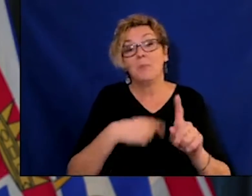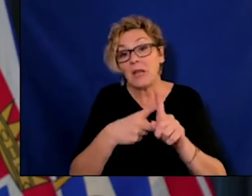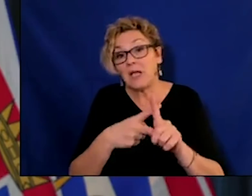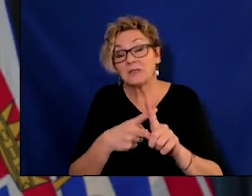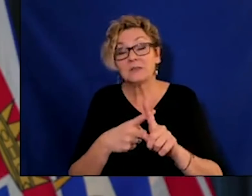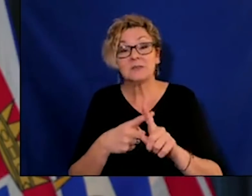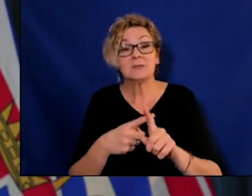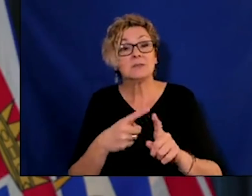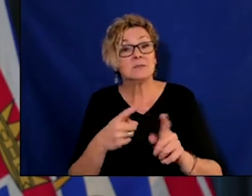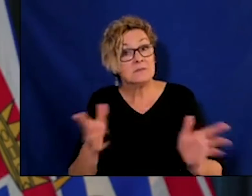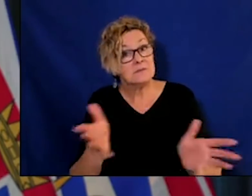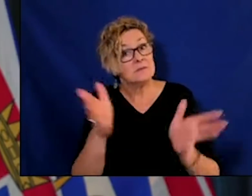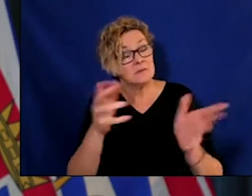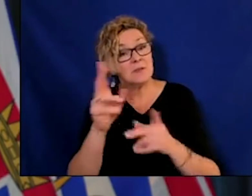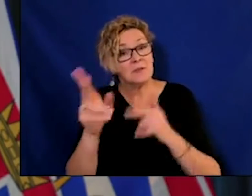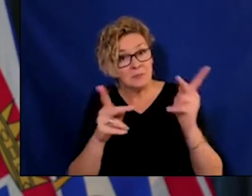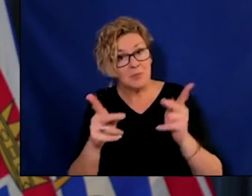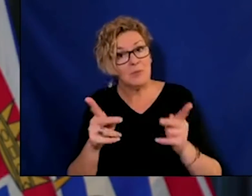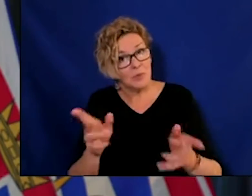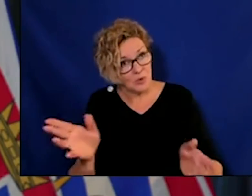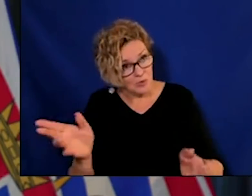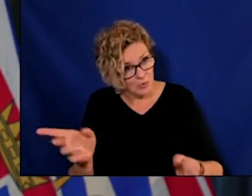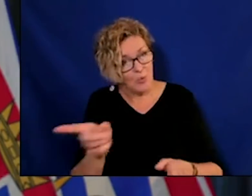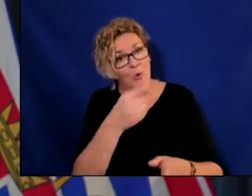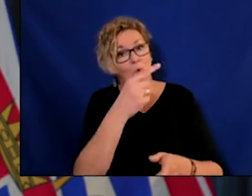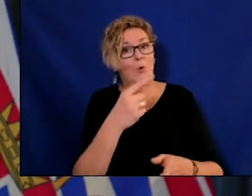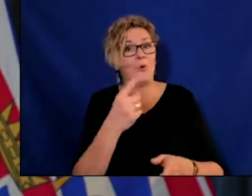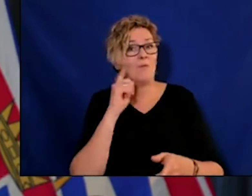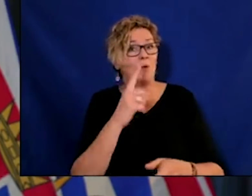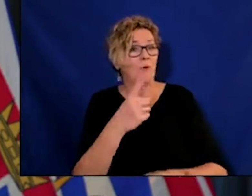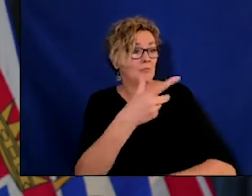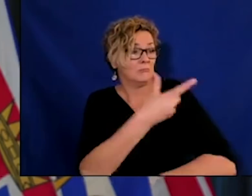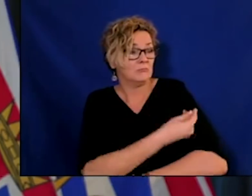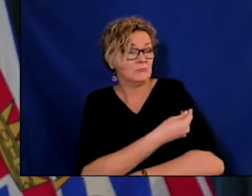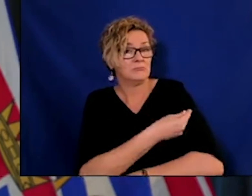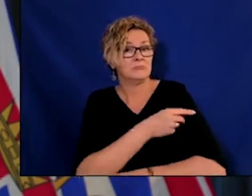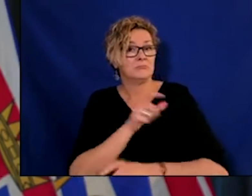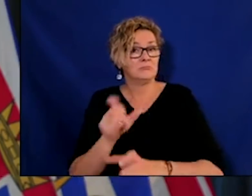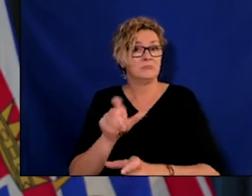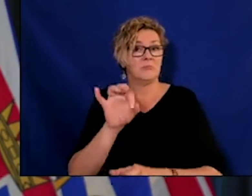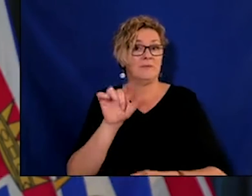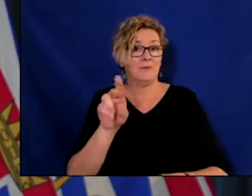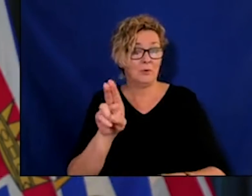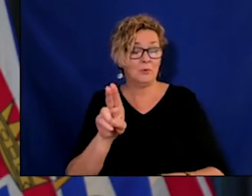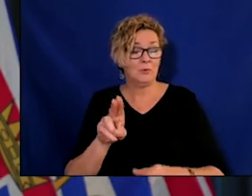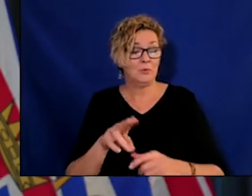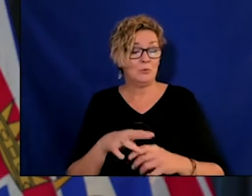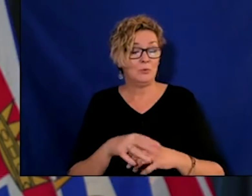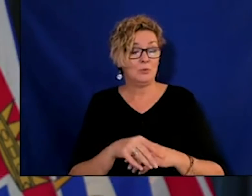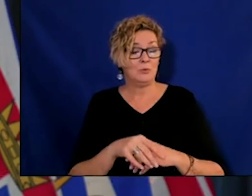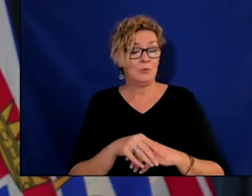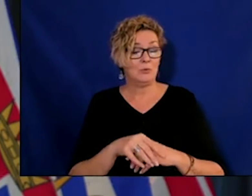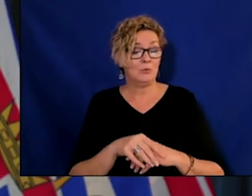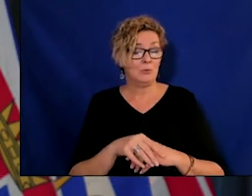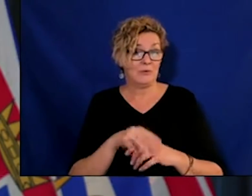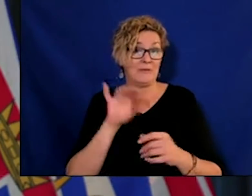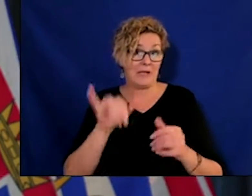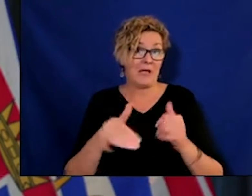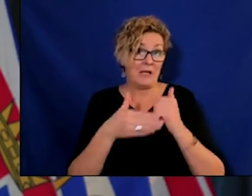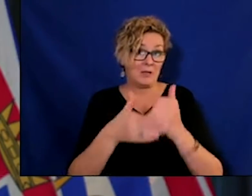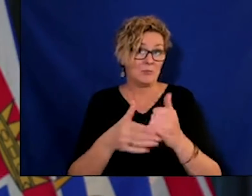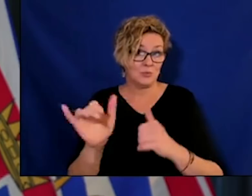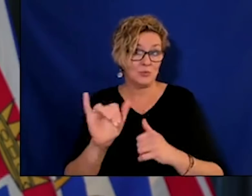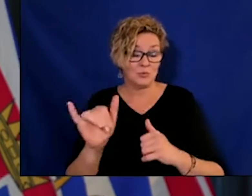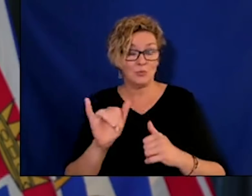well. And we saw this in the Southern Hemisphere, so we're hopeful that that will continue. it is